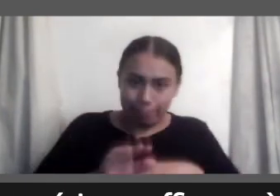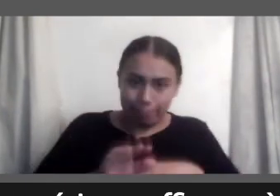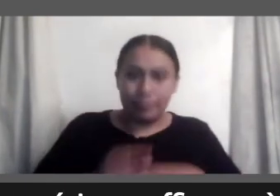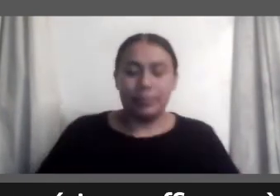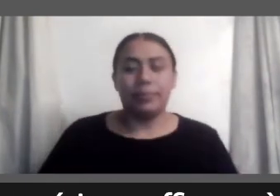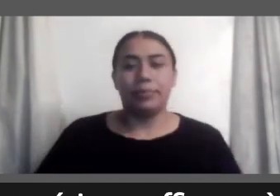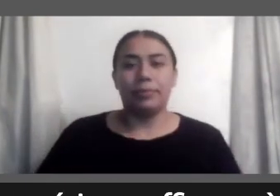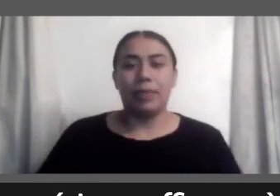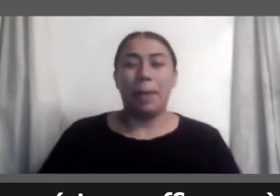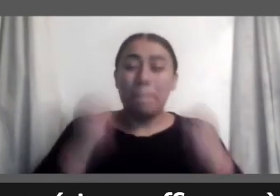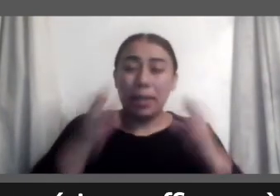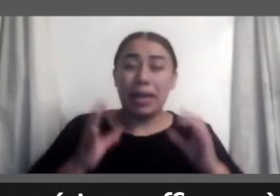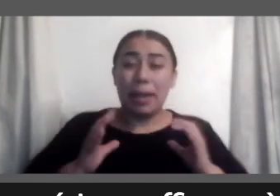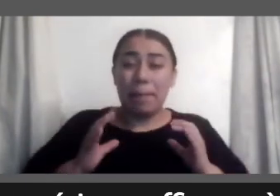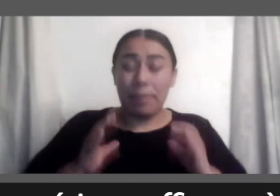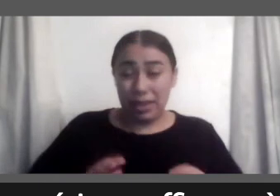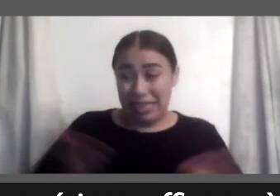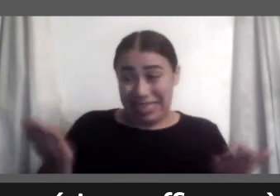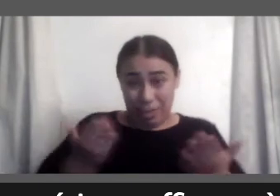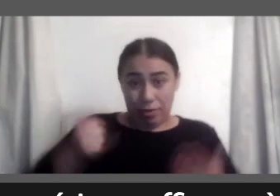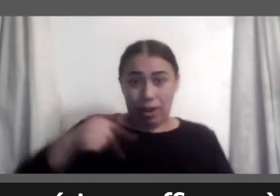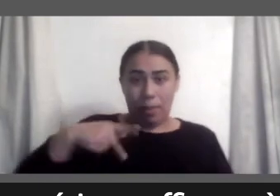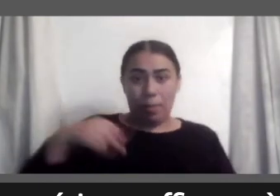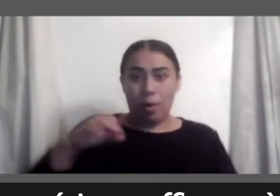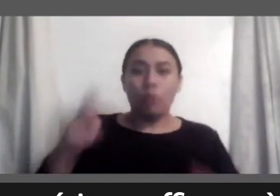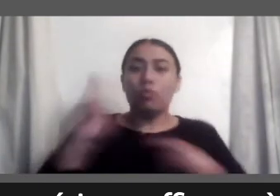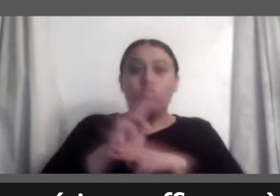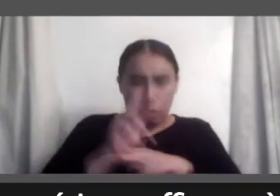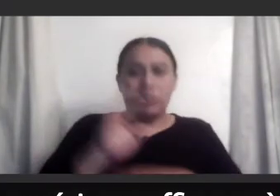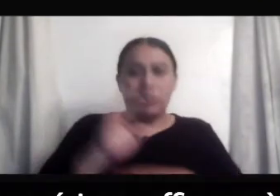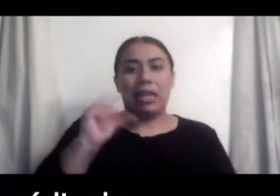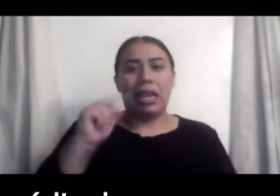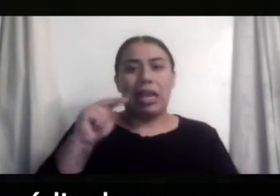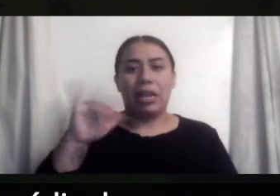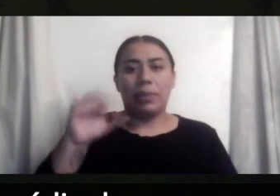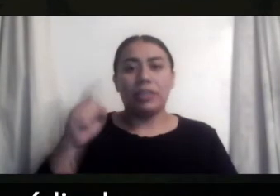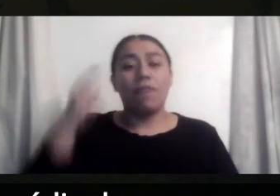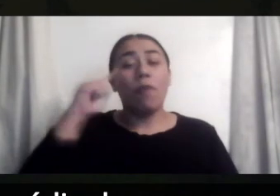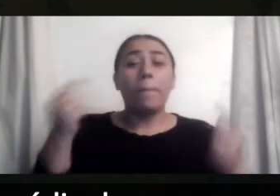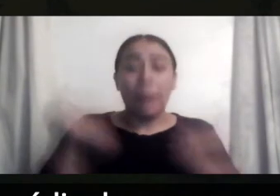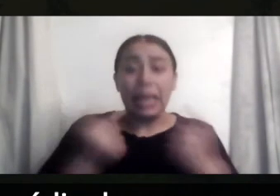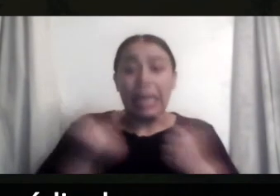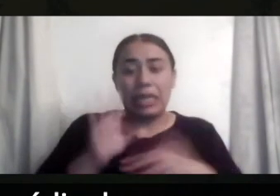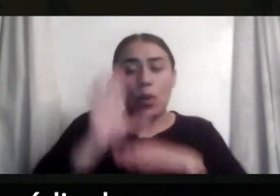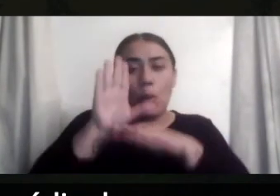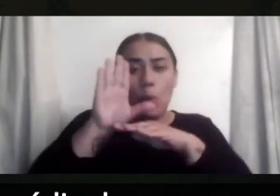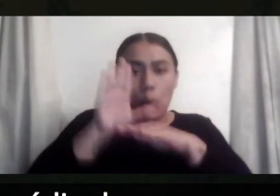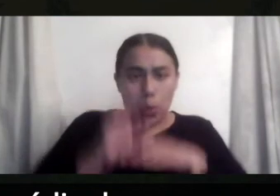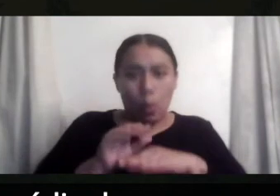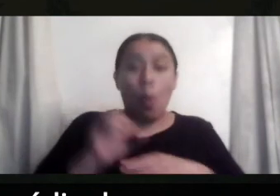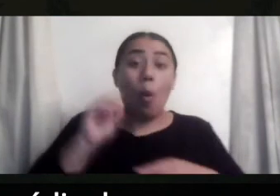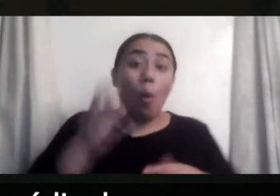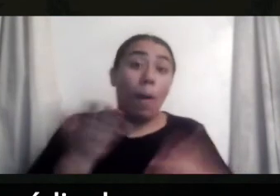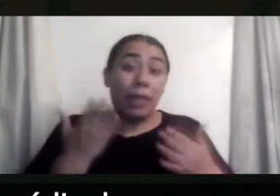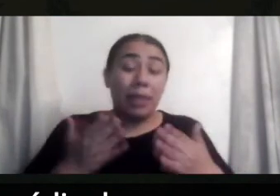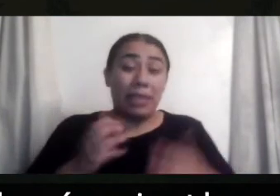sessions. But as part of a plan, they can provide effective long-term healing. Many of our patients use medical cannabis as